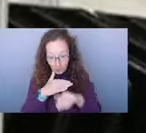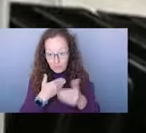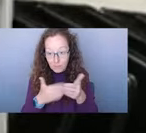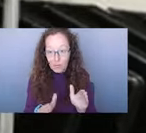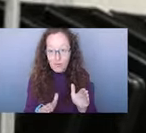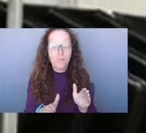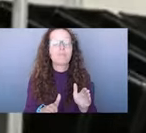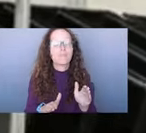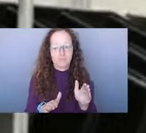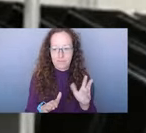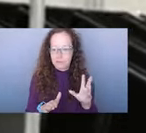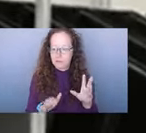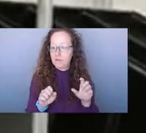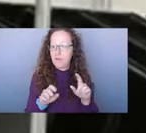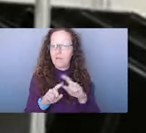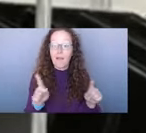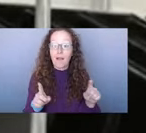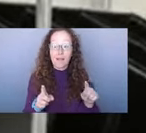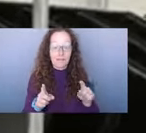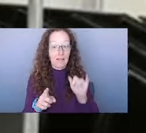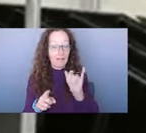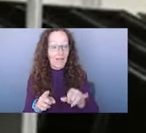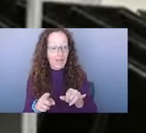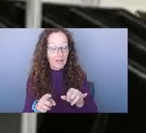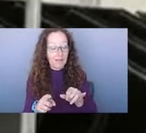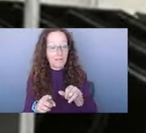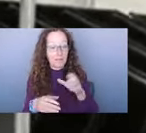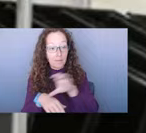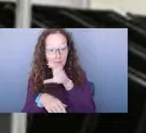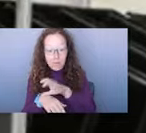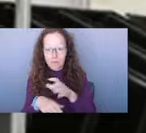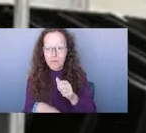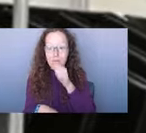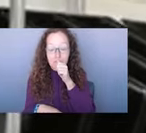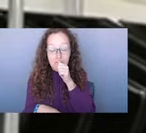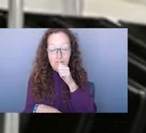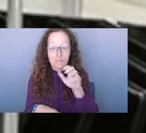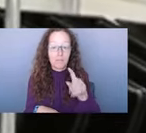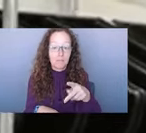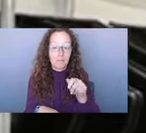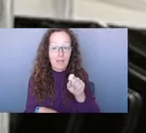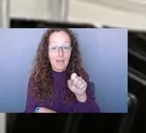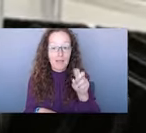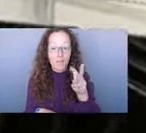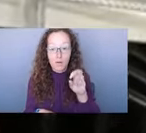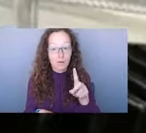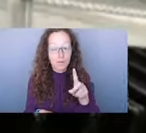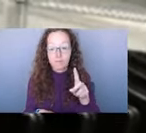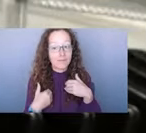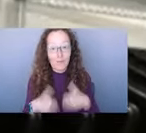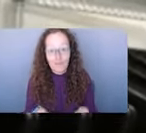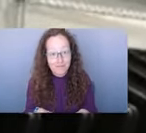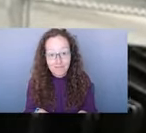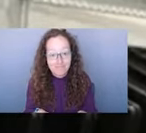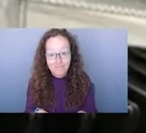those individuals that has access to this room. I don't have that password and I don't have the knowledge to even use that equipment. However, we